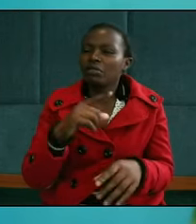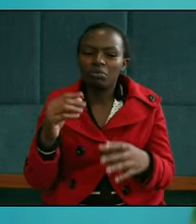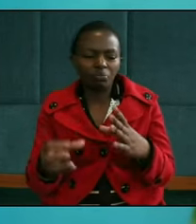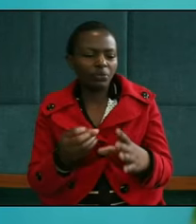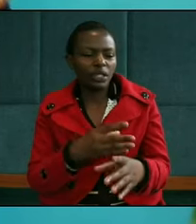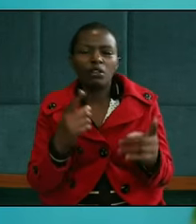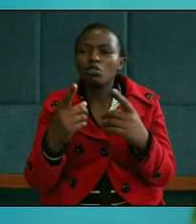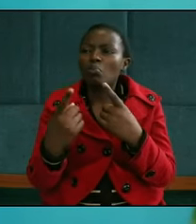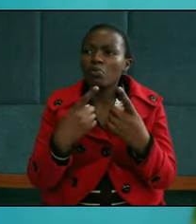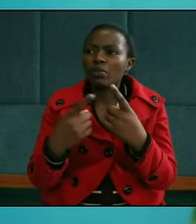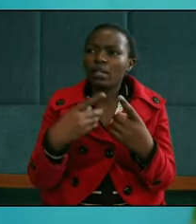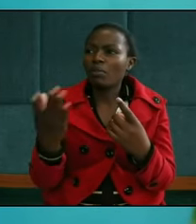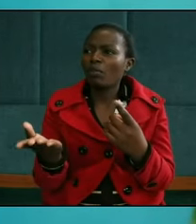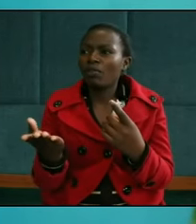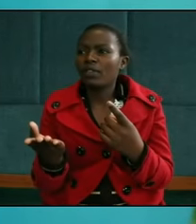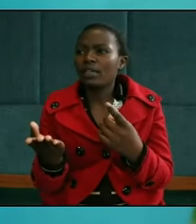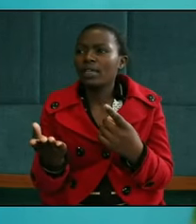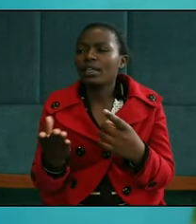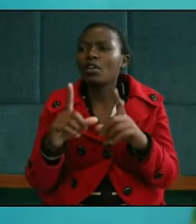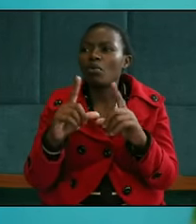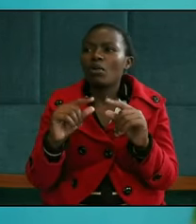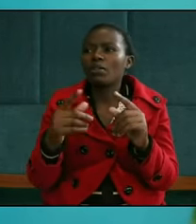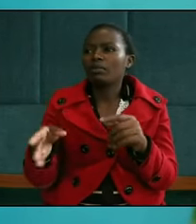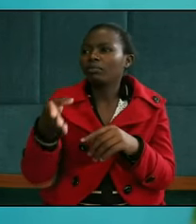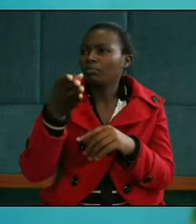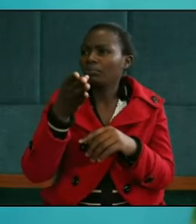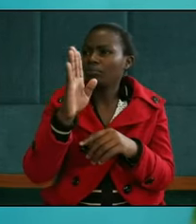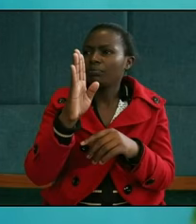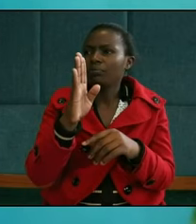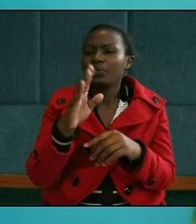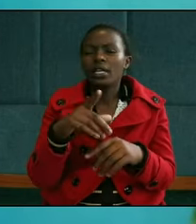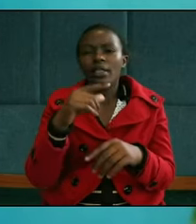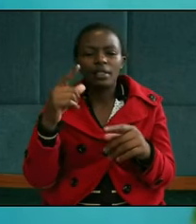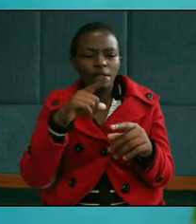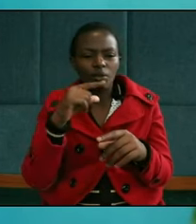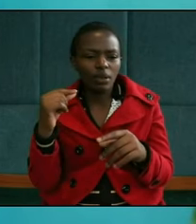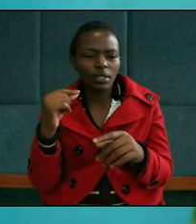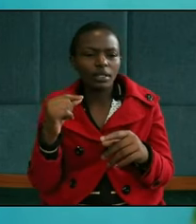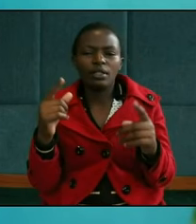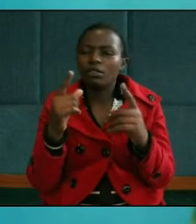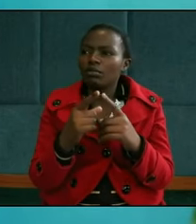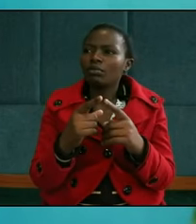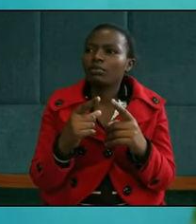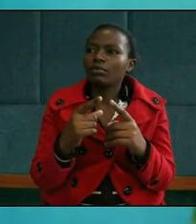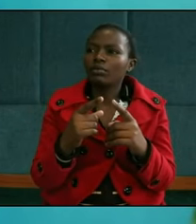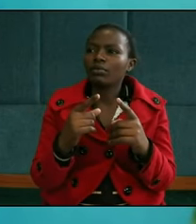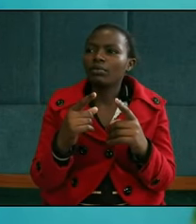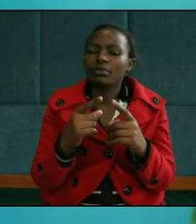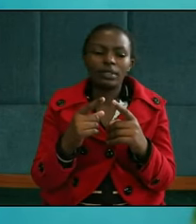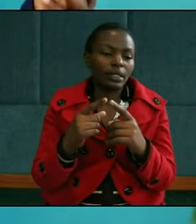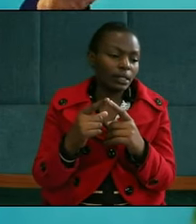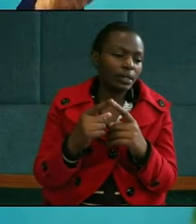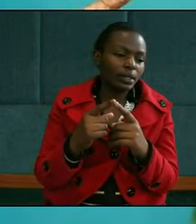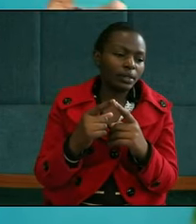were preparations that were needed to be made. They were going to battle it out with the devil and his angels and his